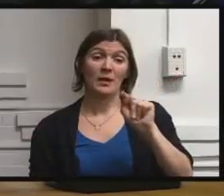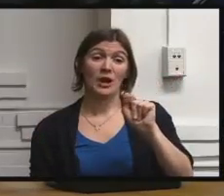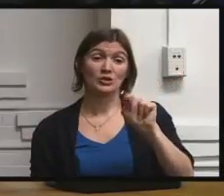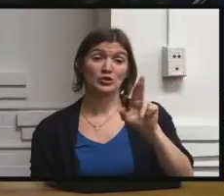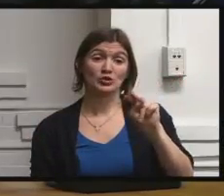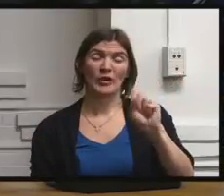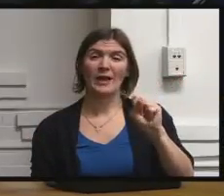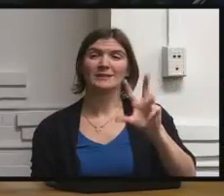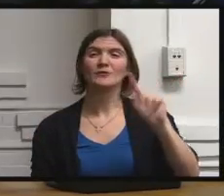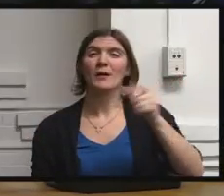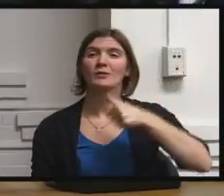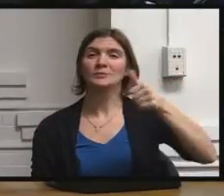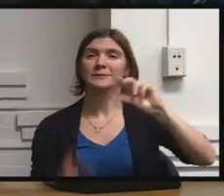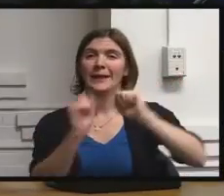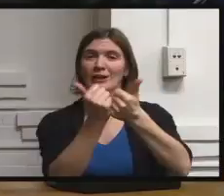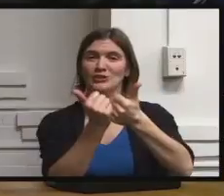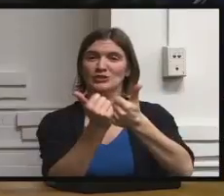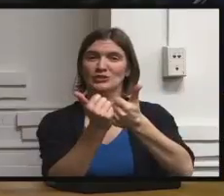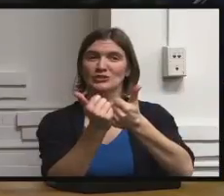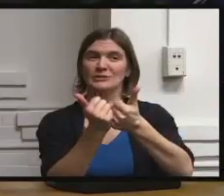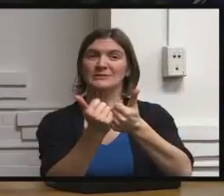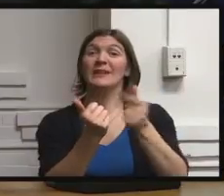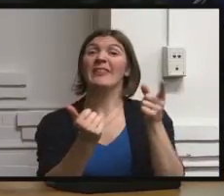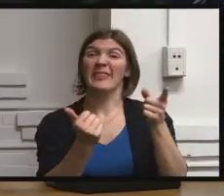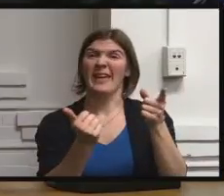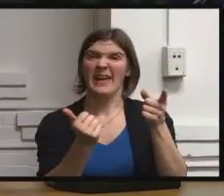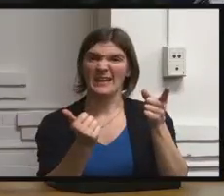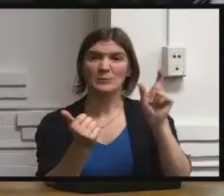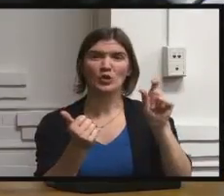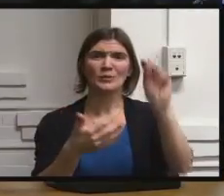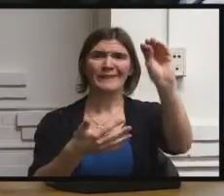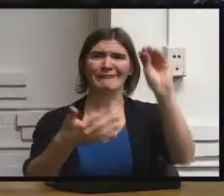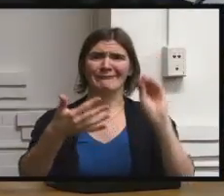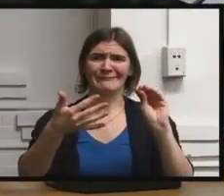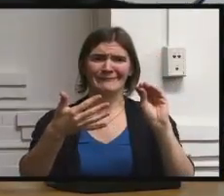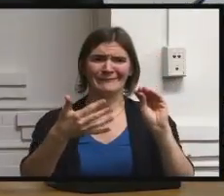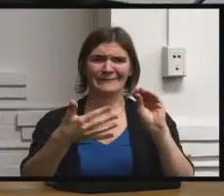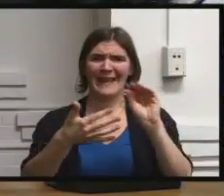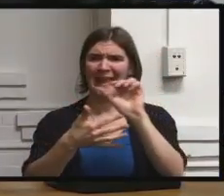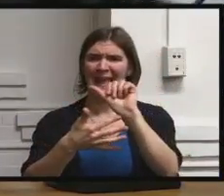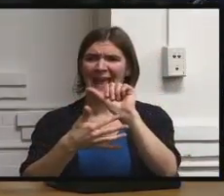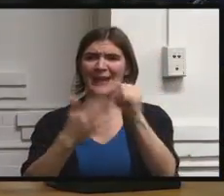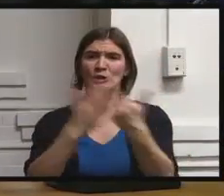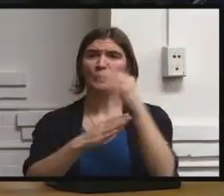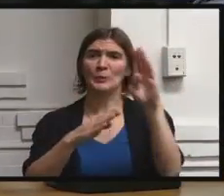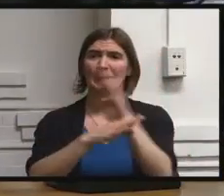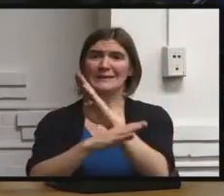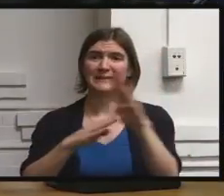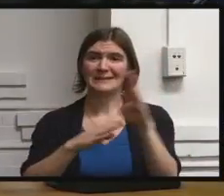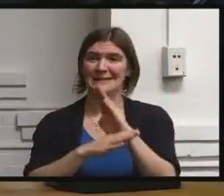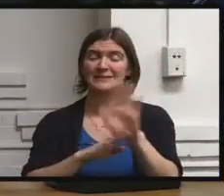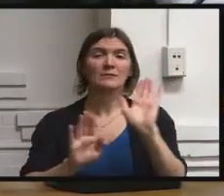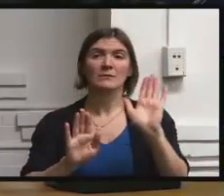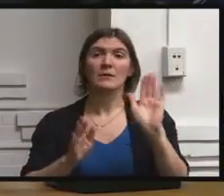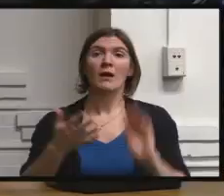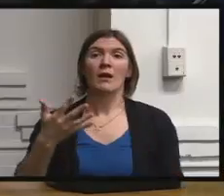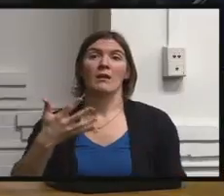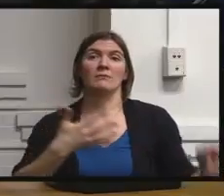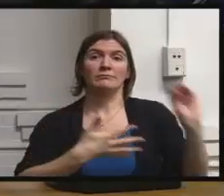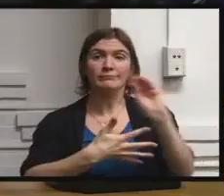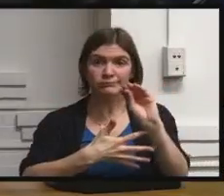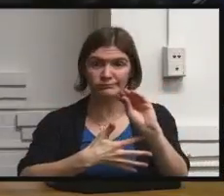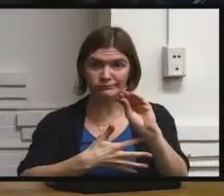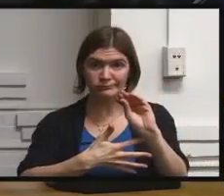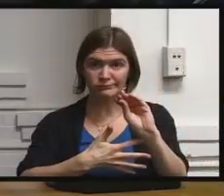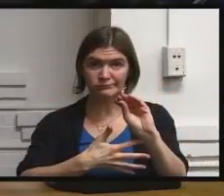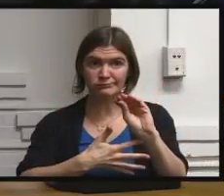VTRANS presentation, which is number A under new business, to